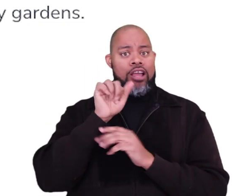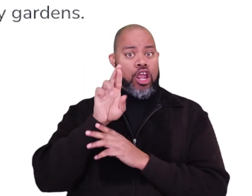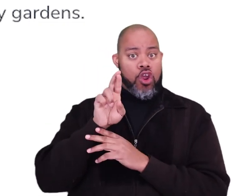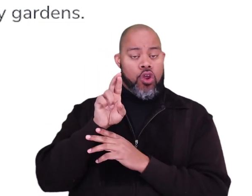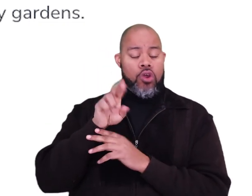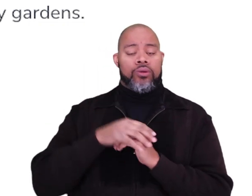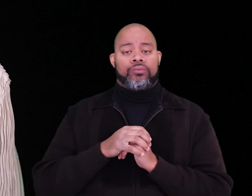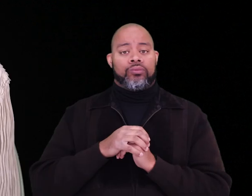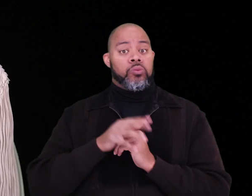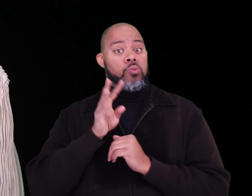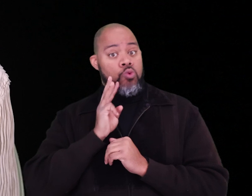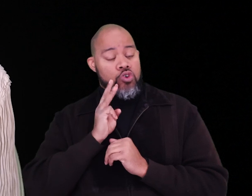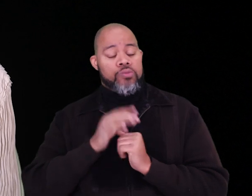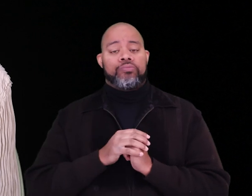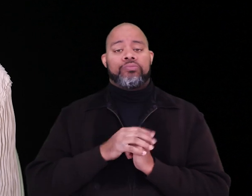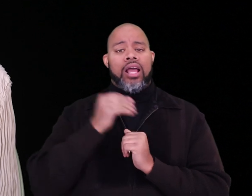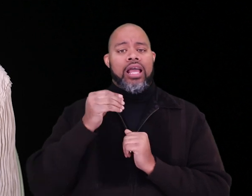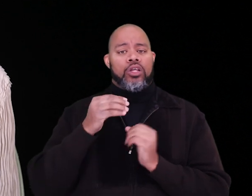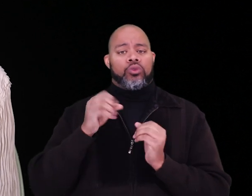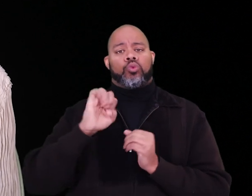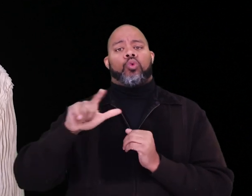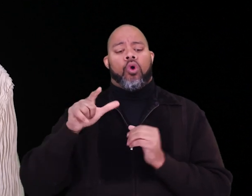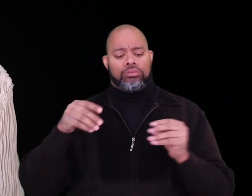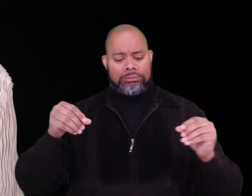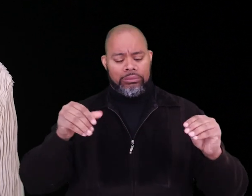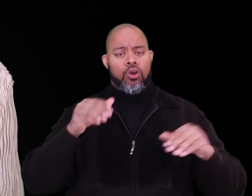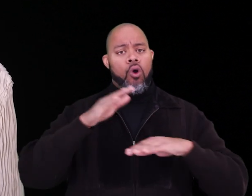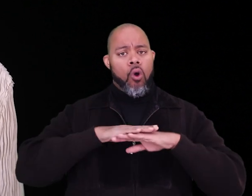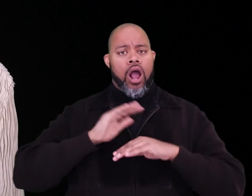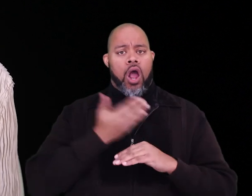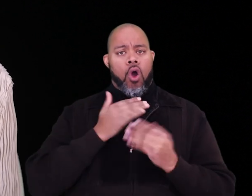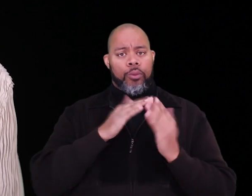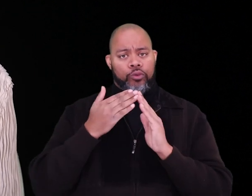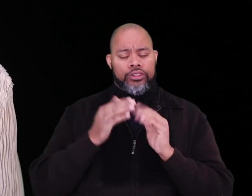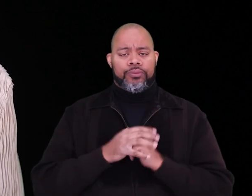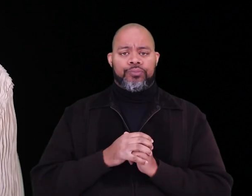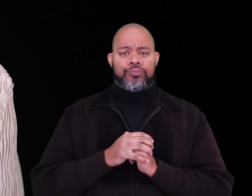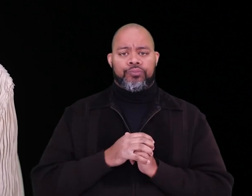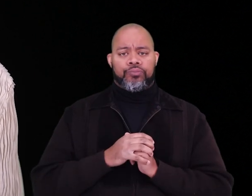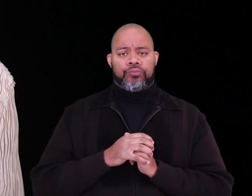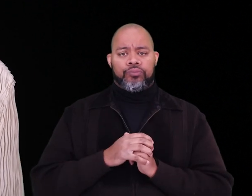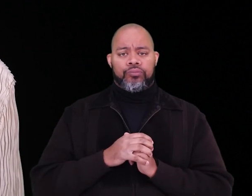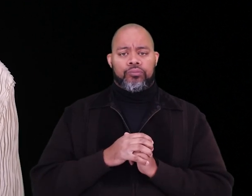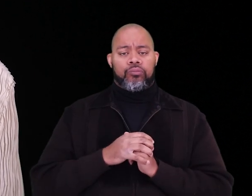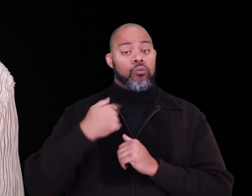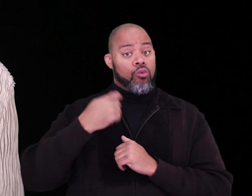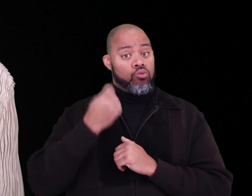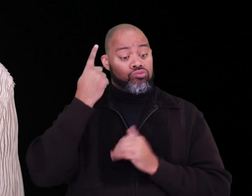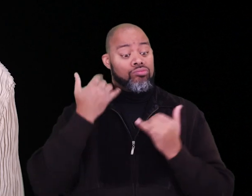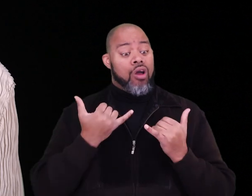the air, water, and soil on our communities.